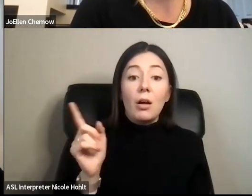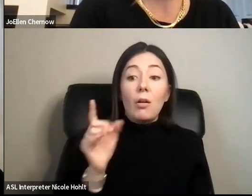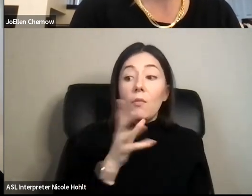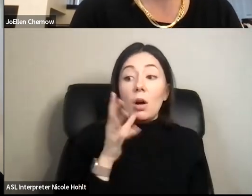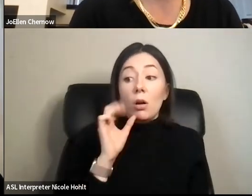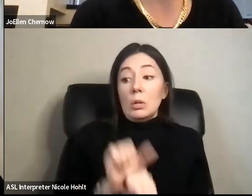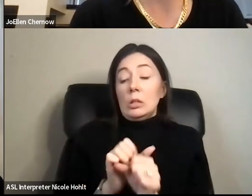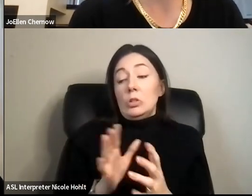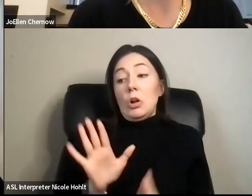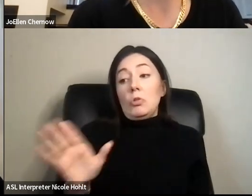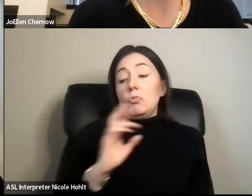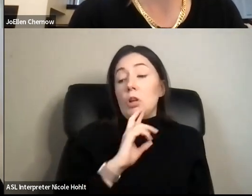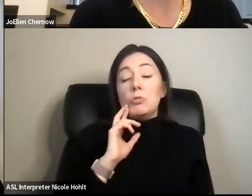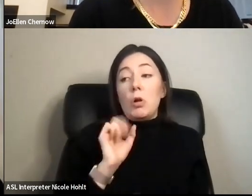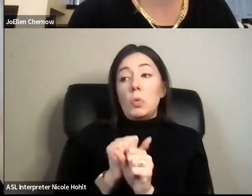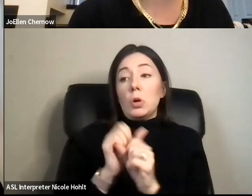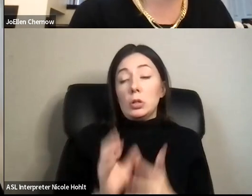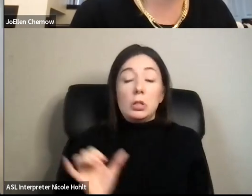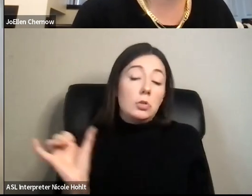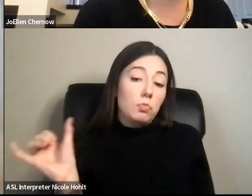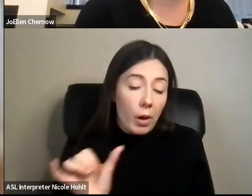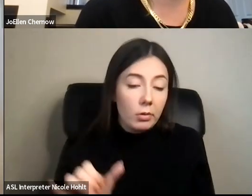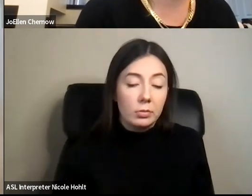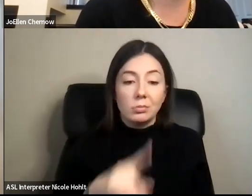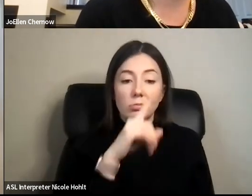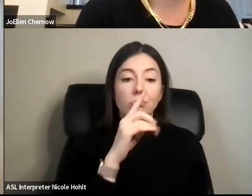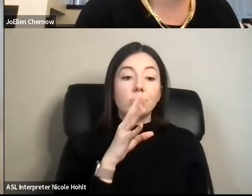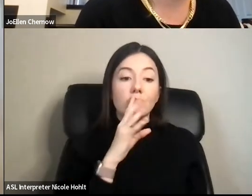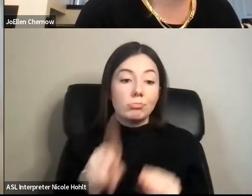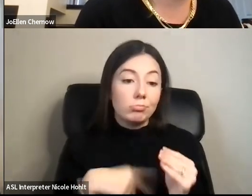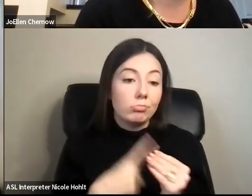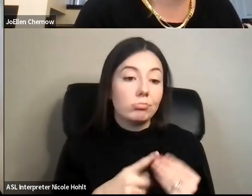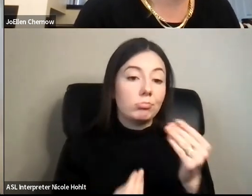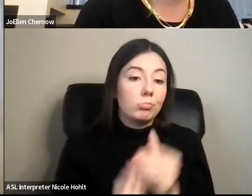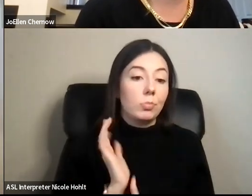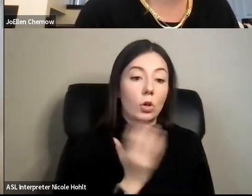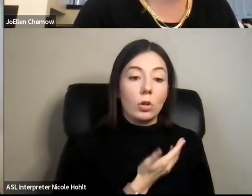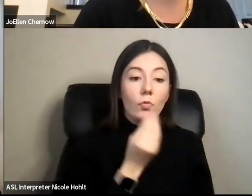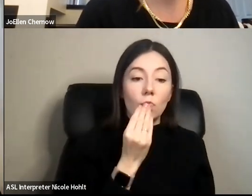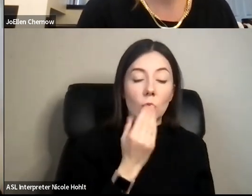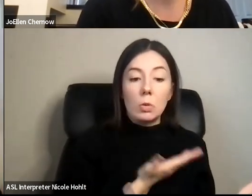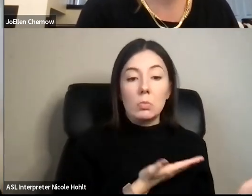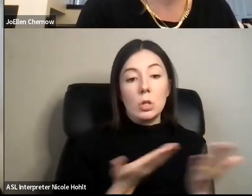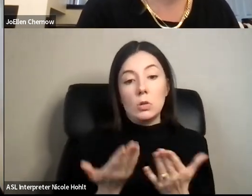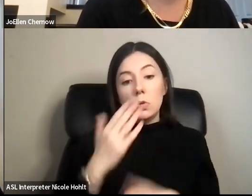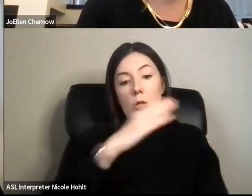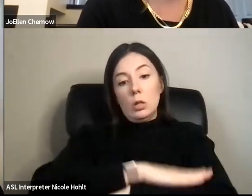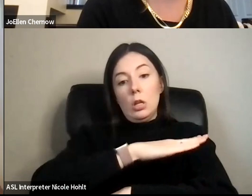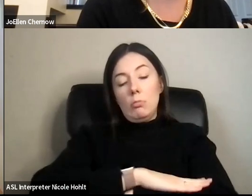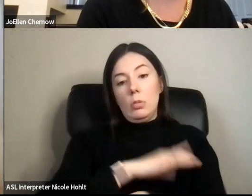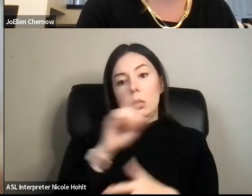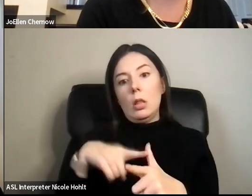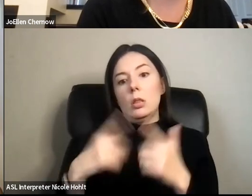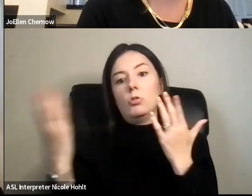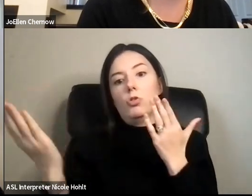as well, because we're talking about growing our food, bringing it to our table and serving it. And so,